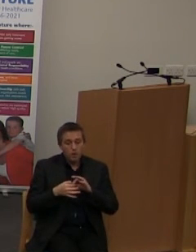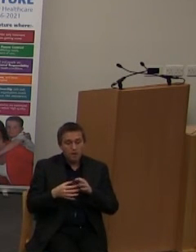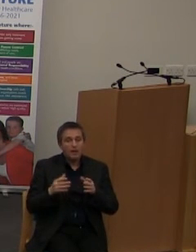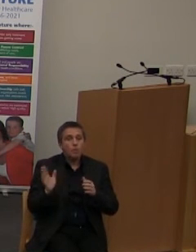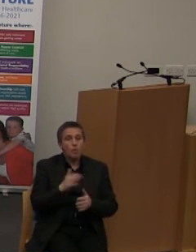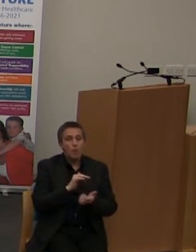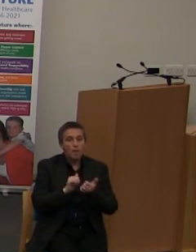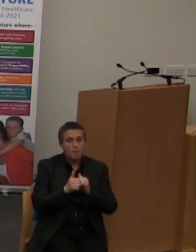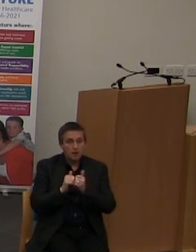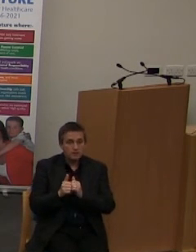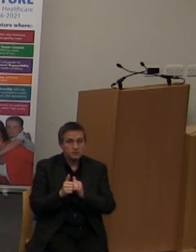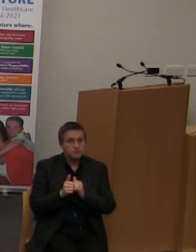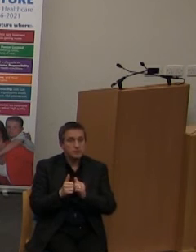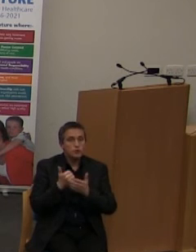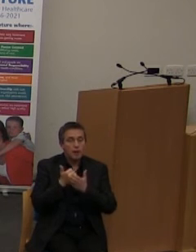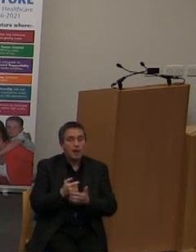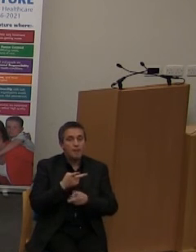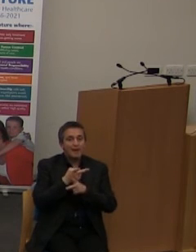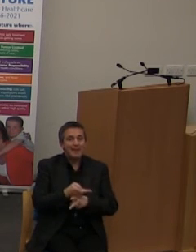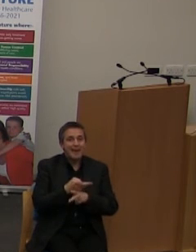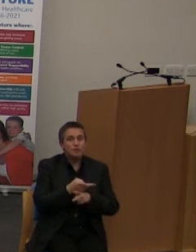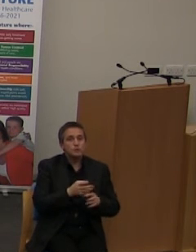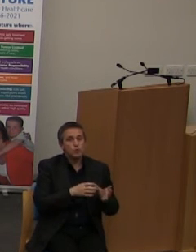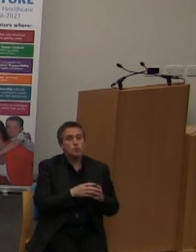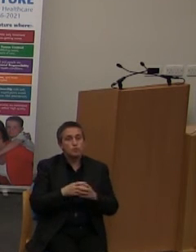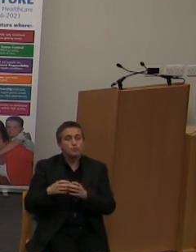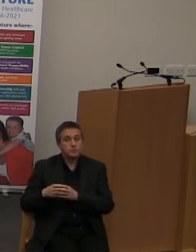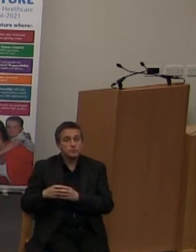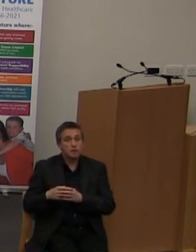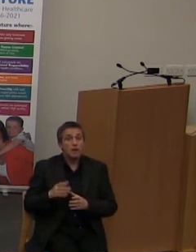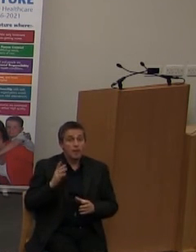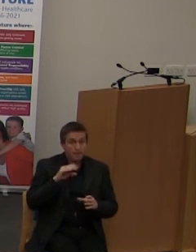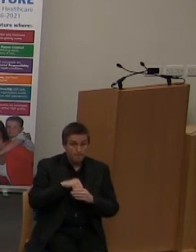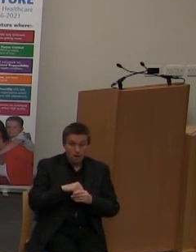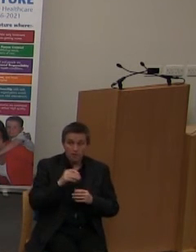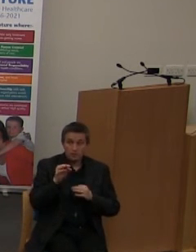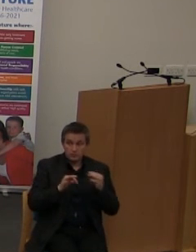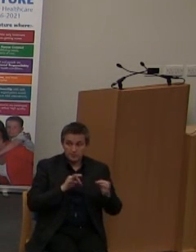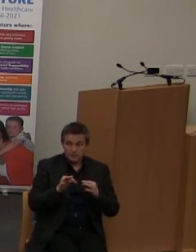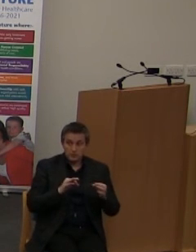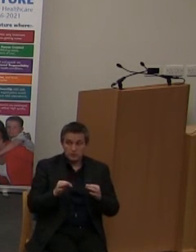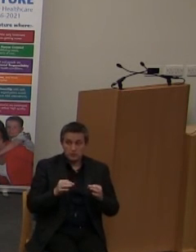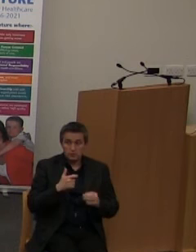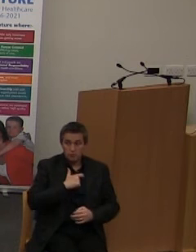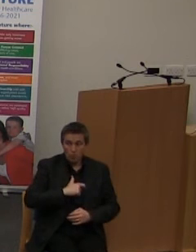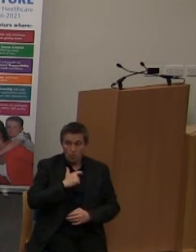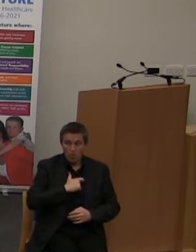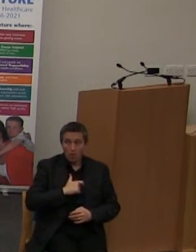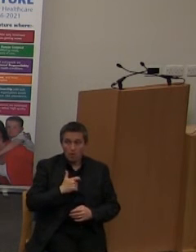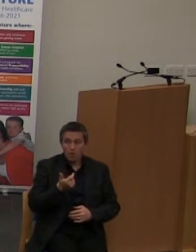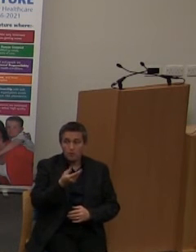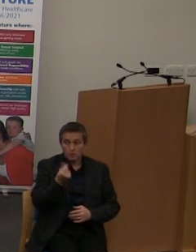partnership area with the carers groups. Carers are part of the strategic planning group and are taking a very active part in that, and there are